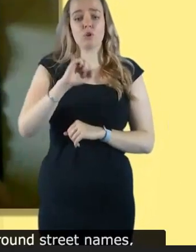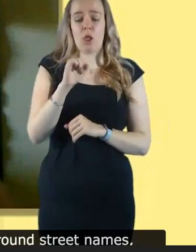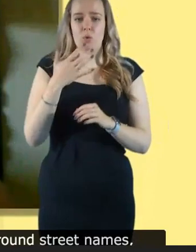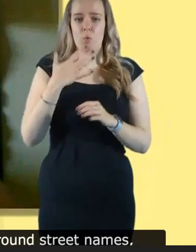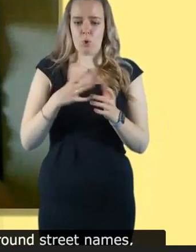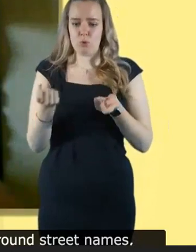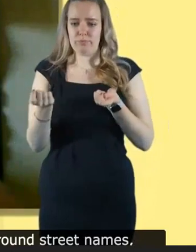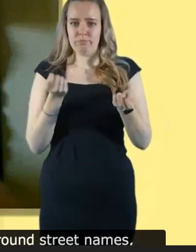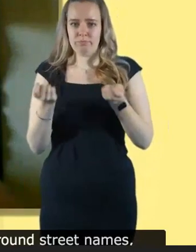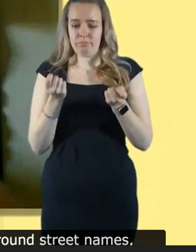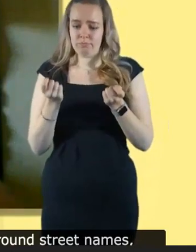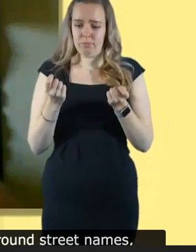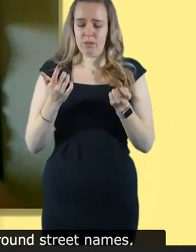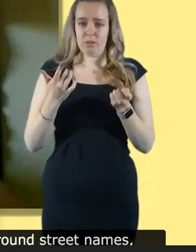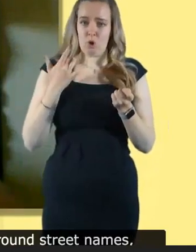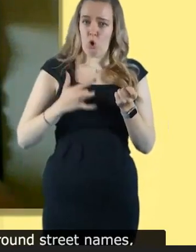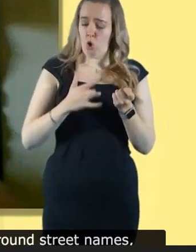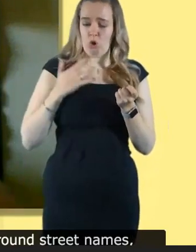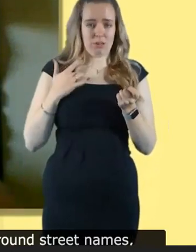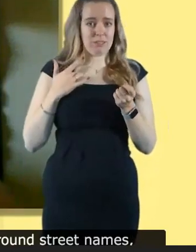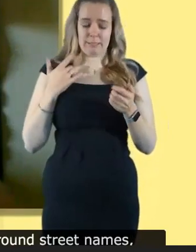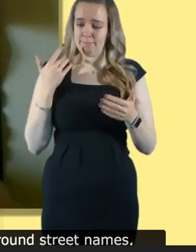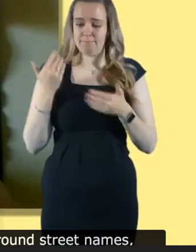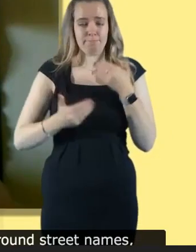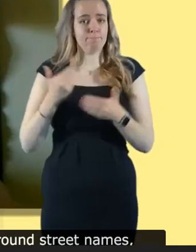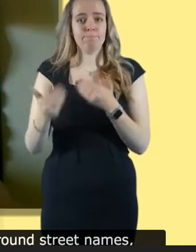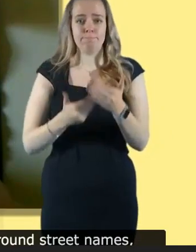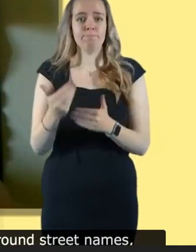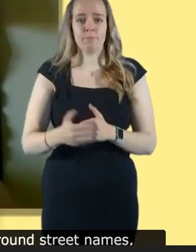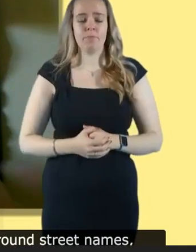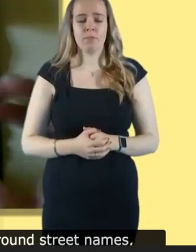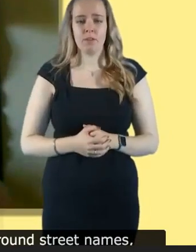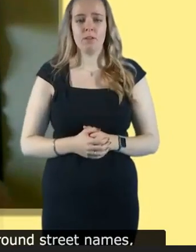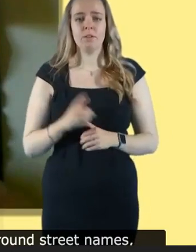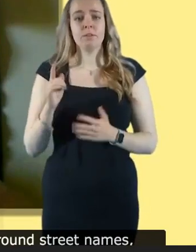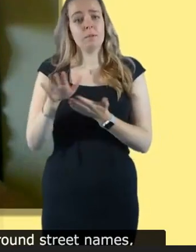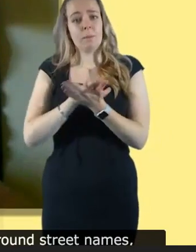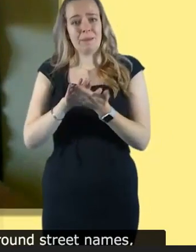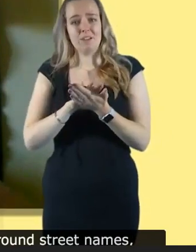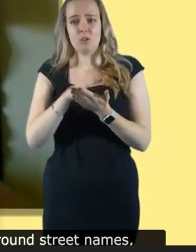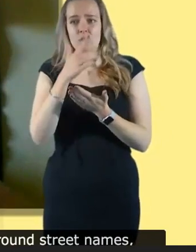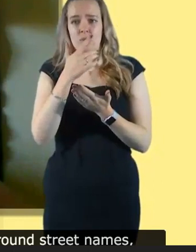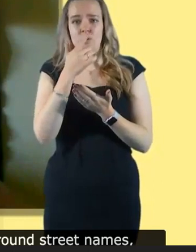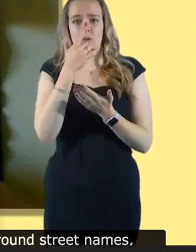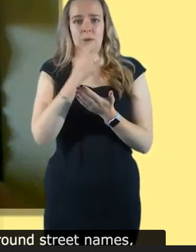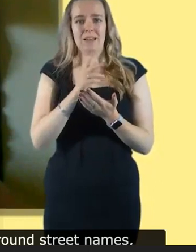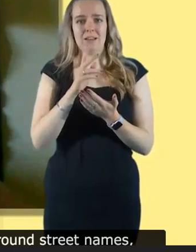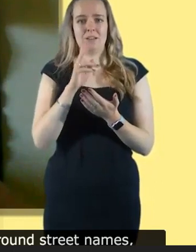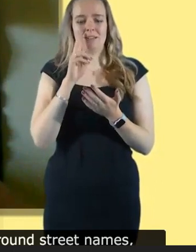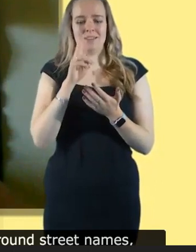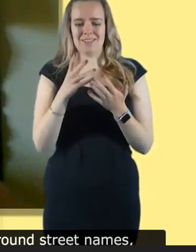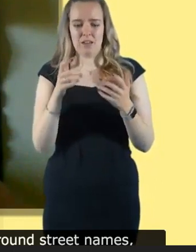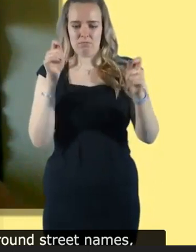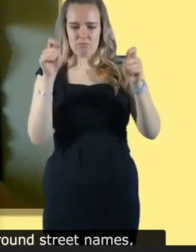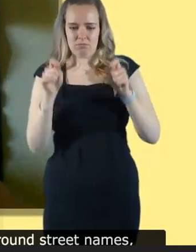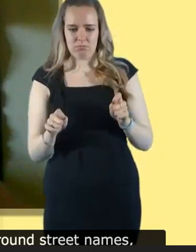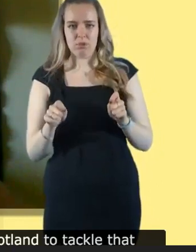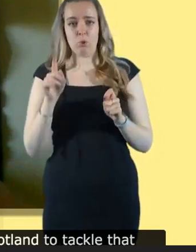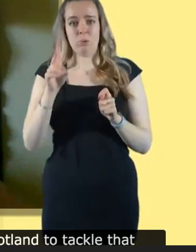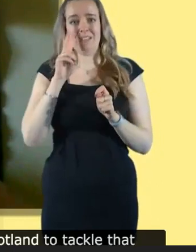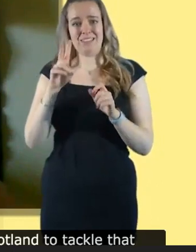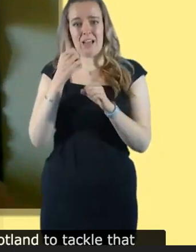be honest and head on with that legacy. By doing so, you see what change you can make. You can see what Glasgow University has been